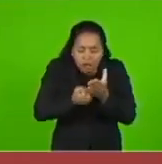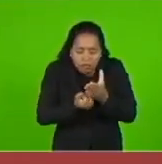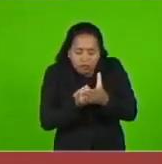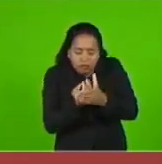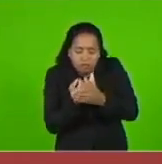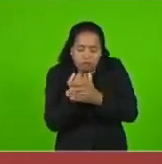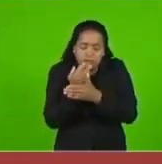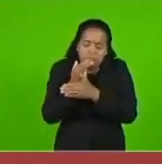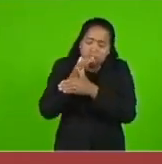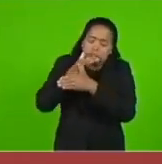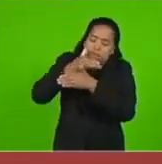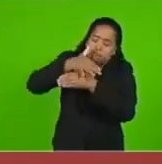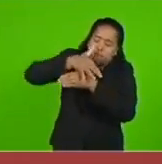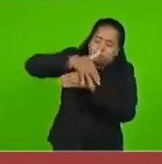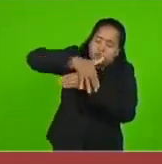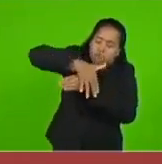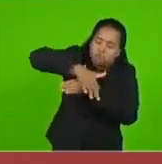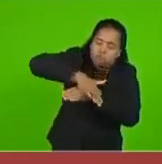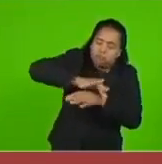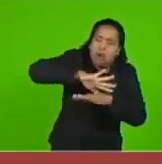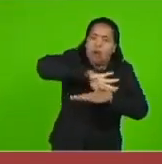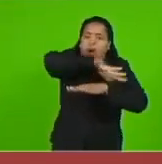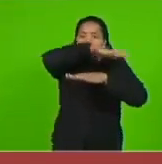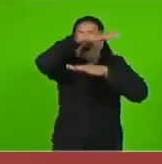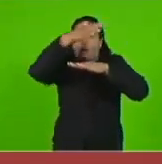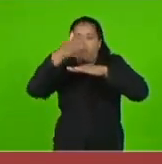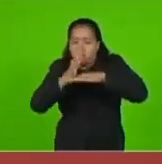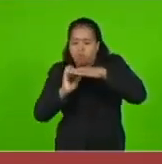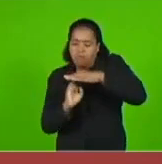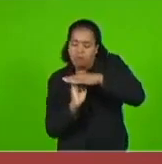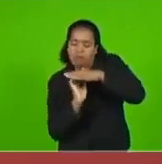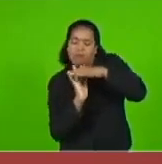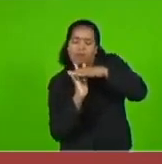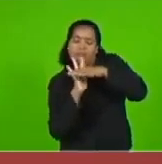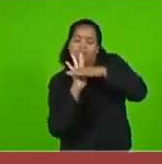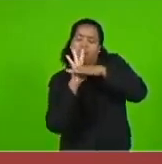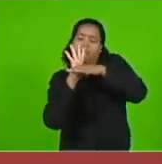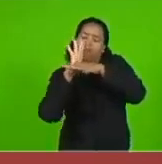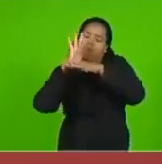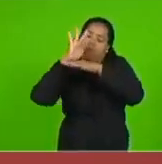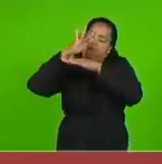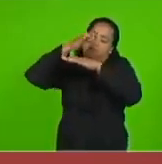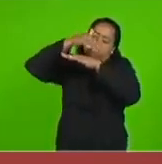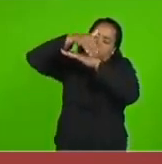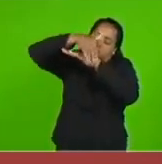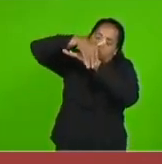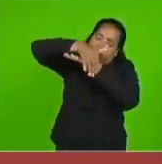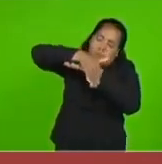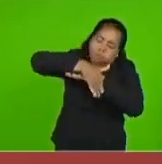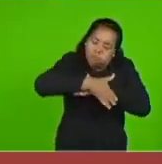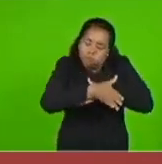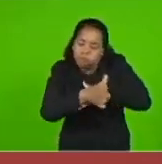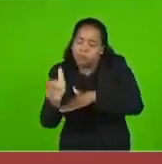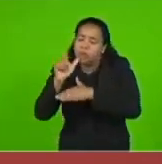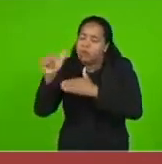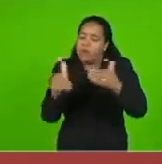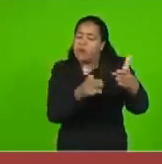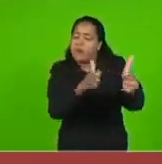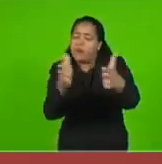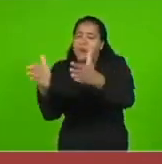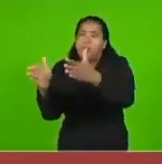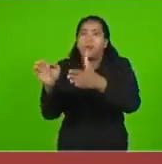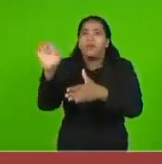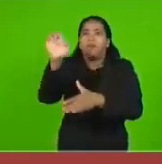The source of those rivers, the underground rivers, they feed a couple of rivers in